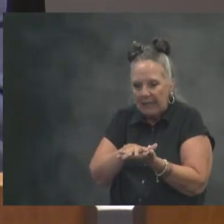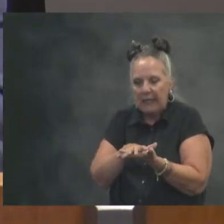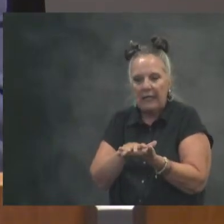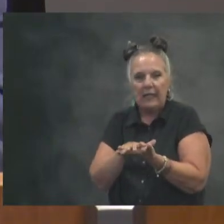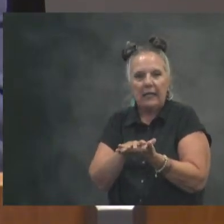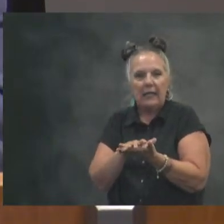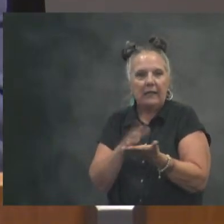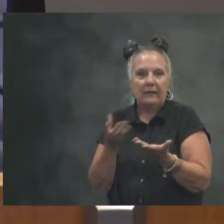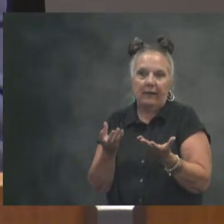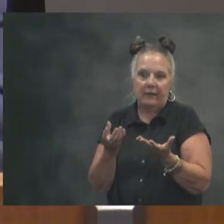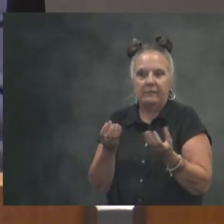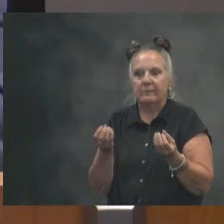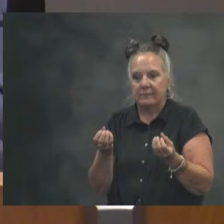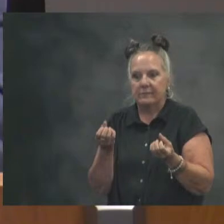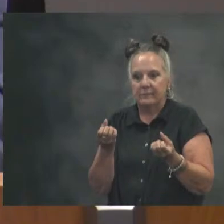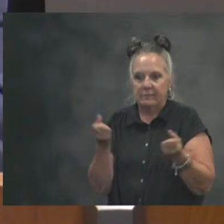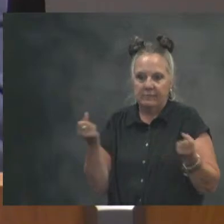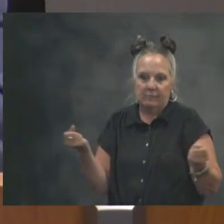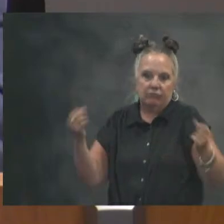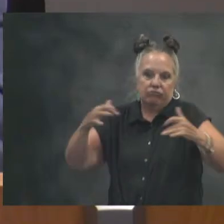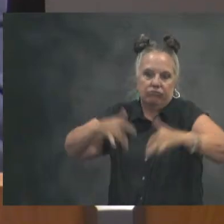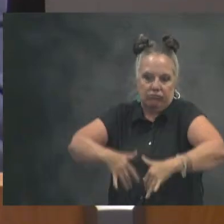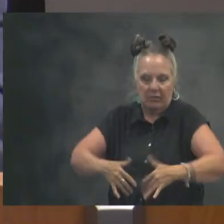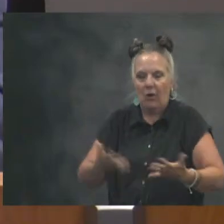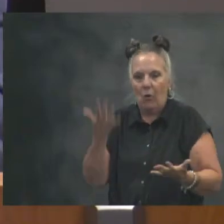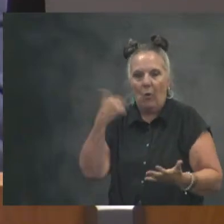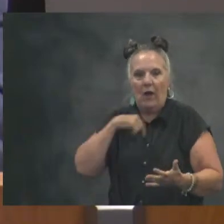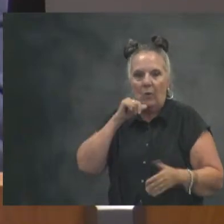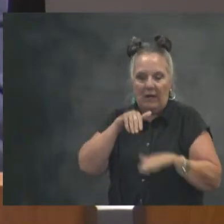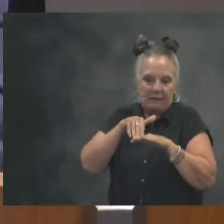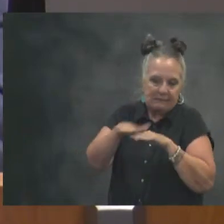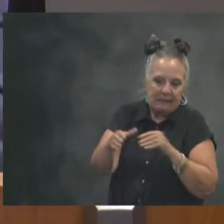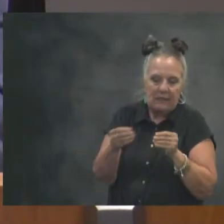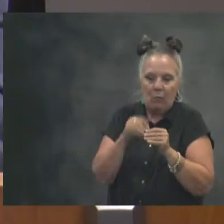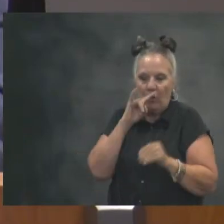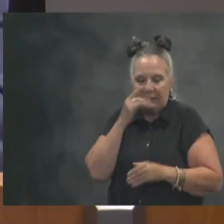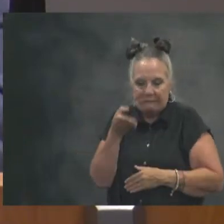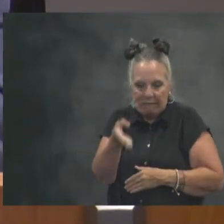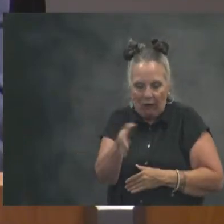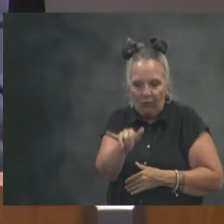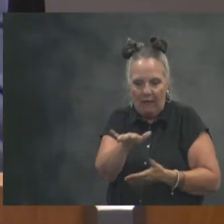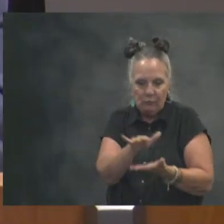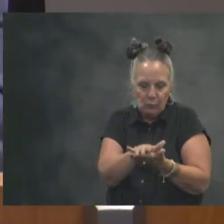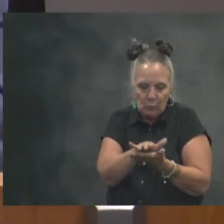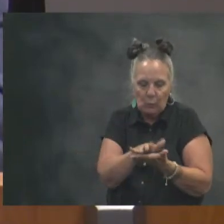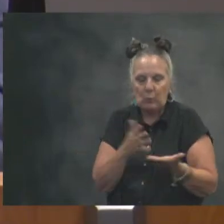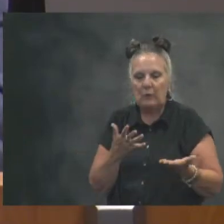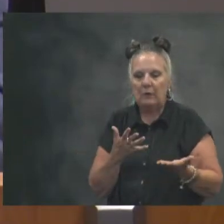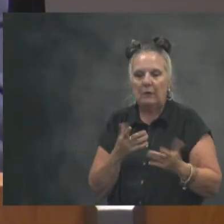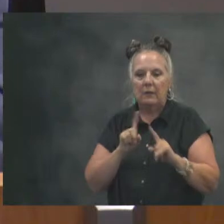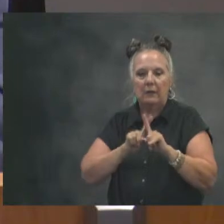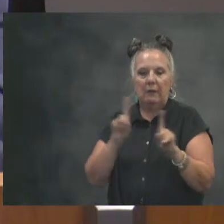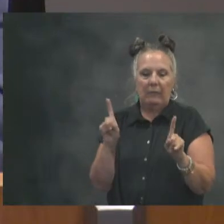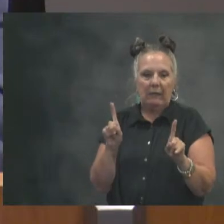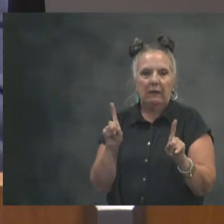is overpopulated, and that's why we're not sending more kids there. But I